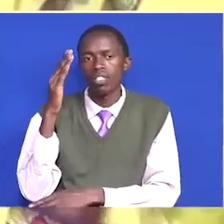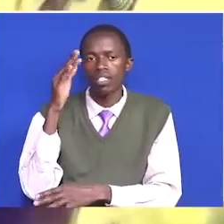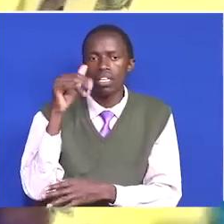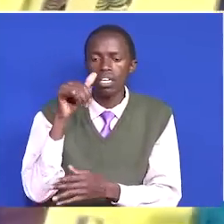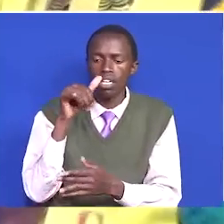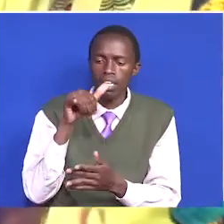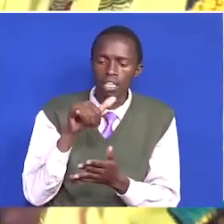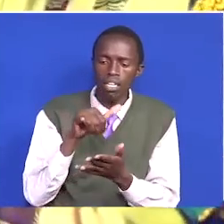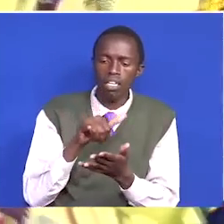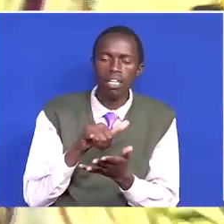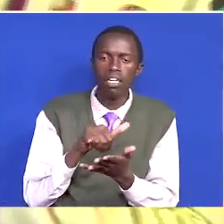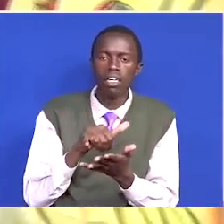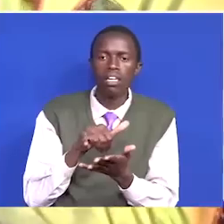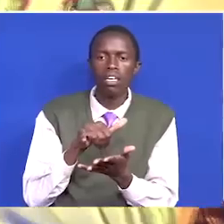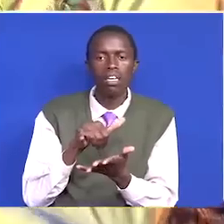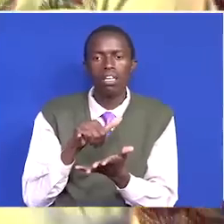Zika.